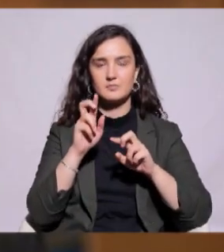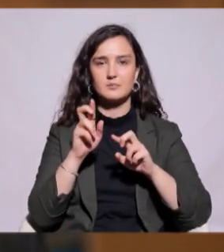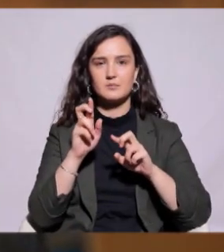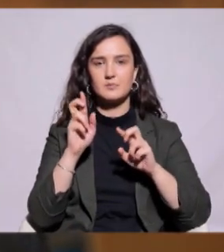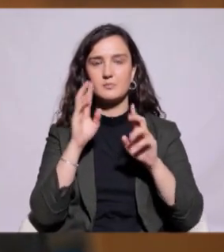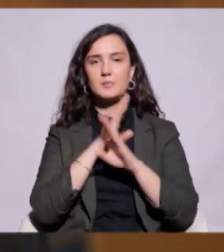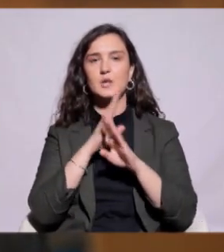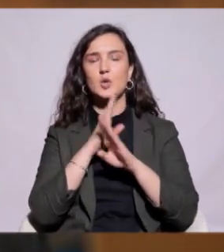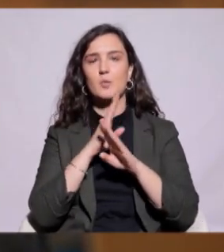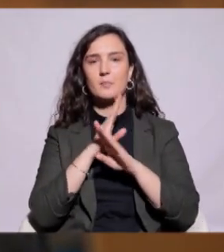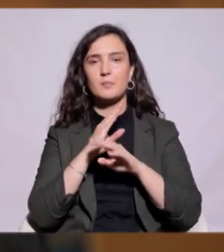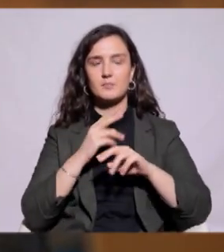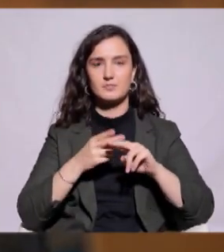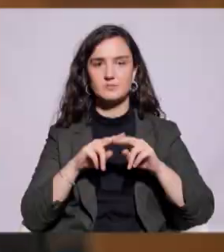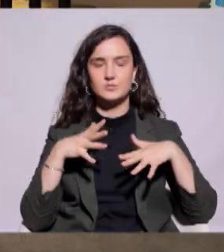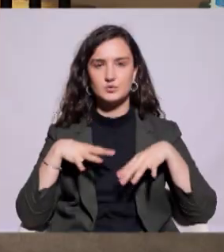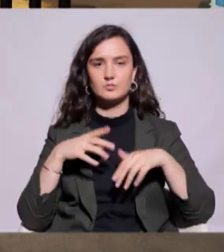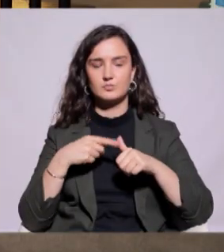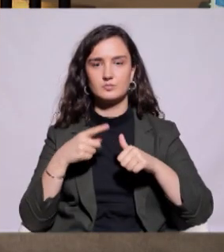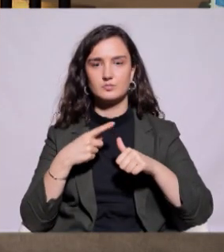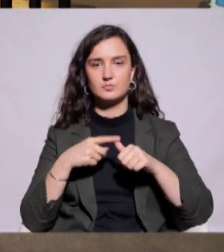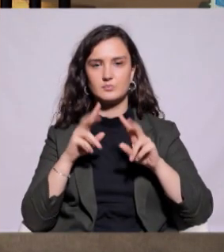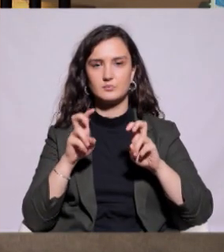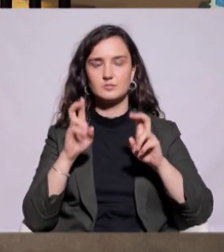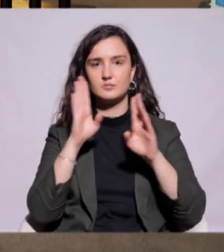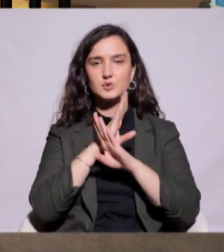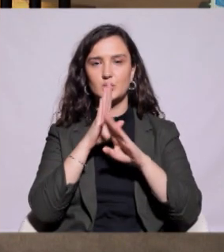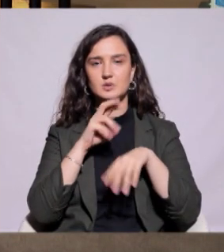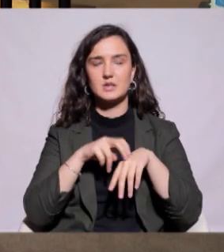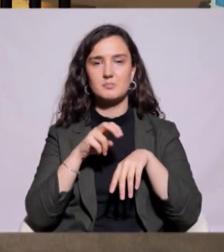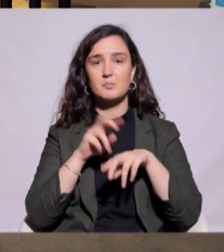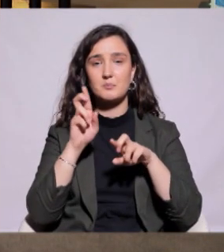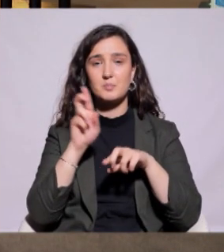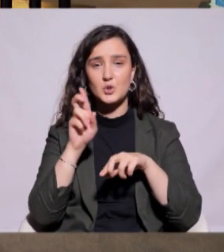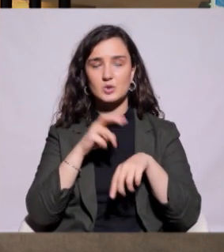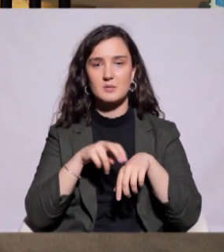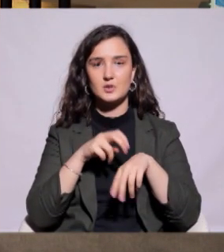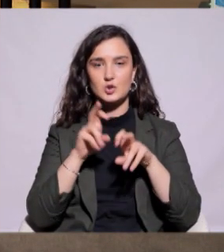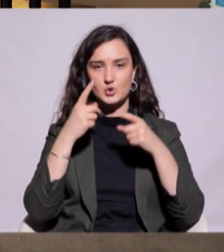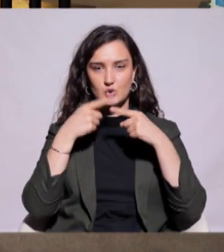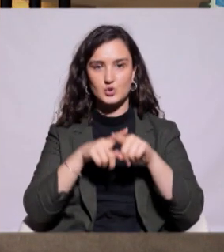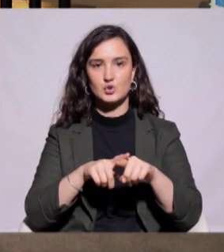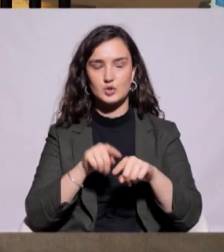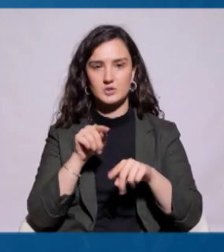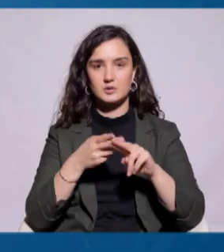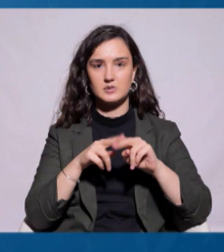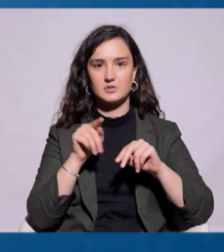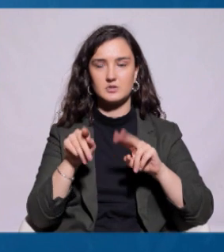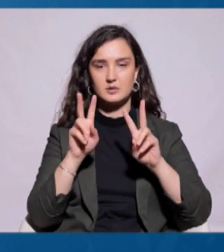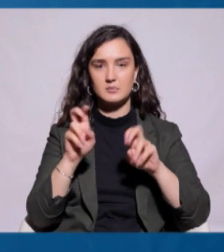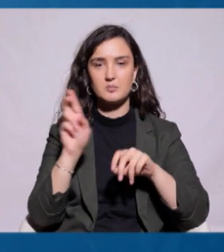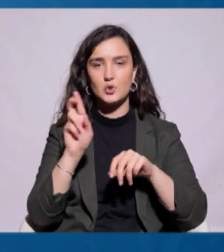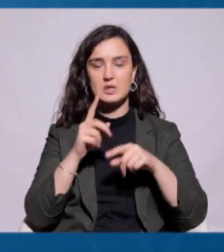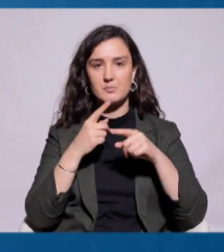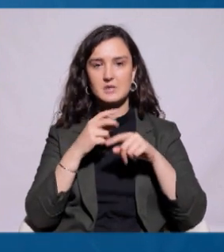Biomedical engineering is a noun, and in Georgian it means biosamedicino inžinerija. Biomedical engineering is a